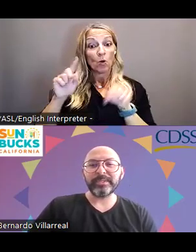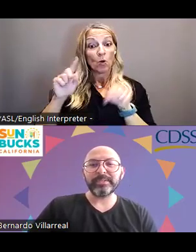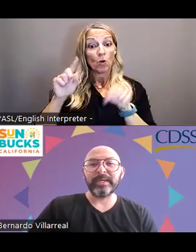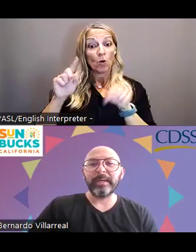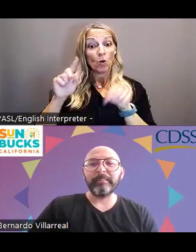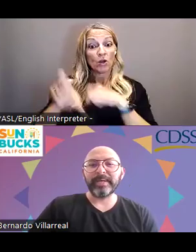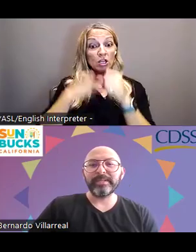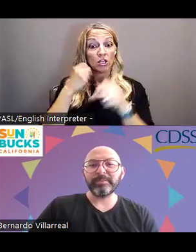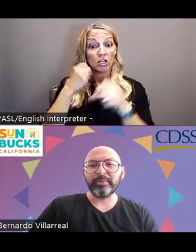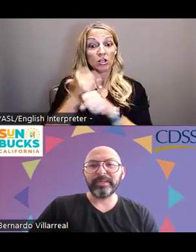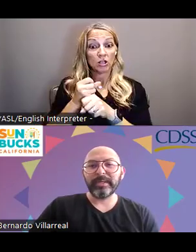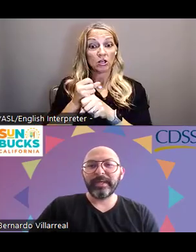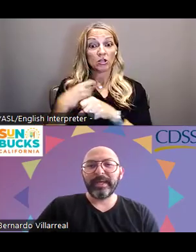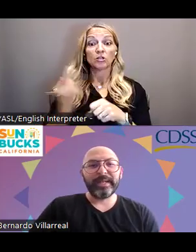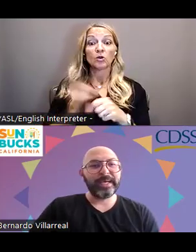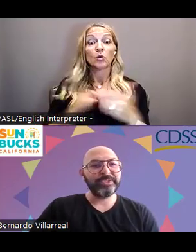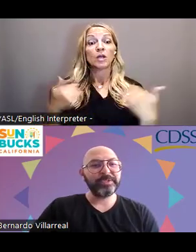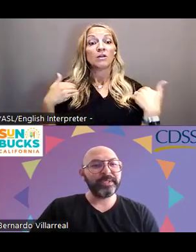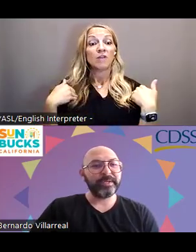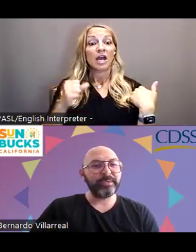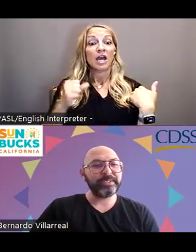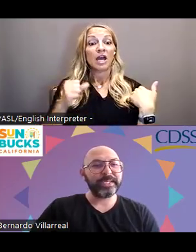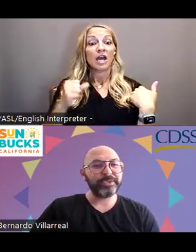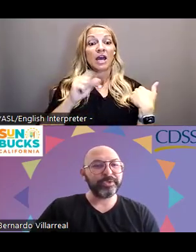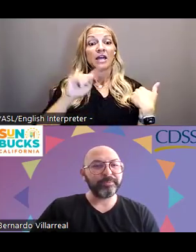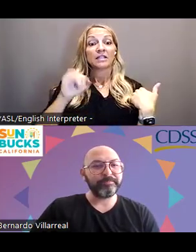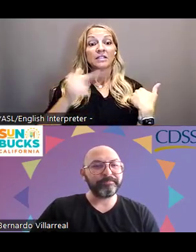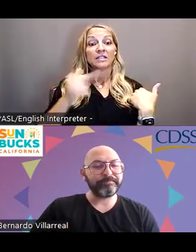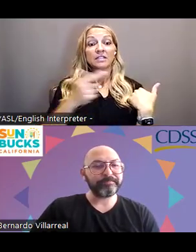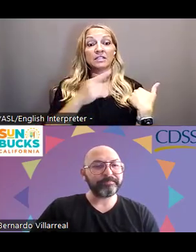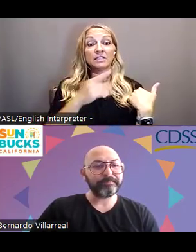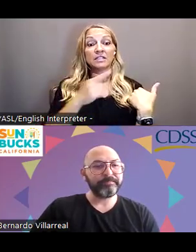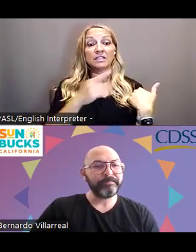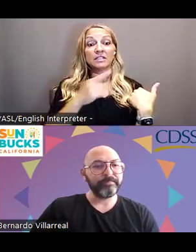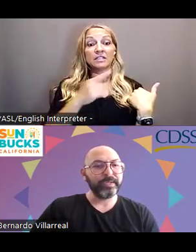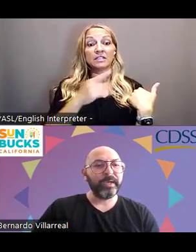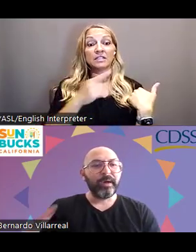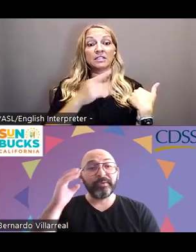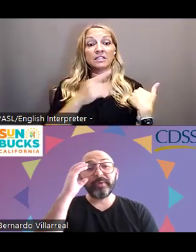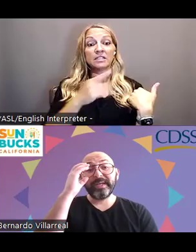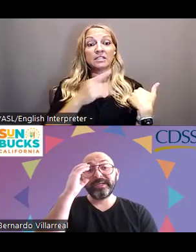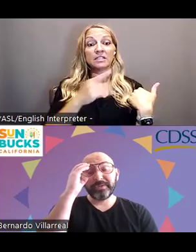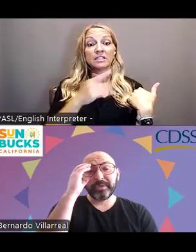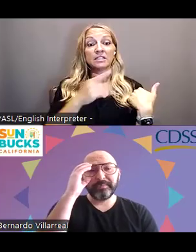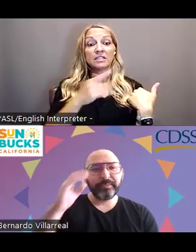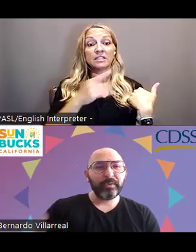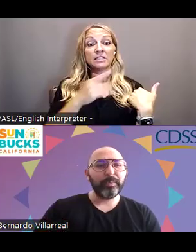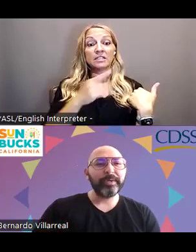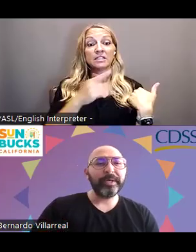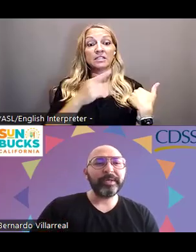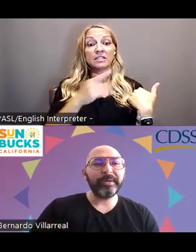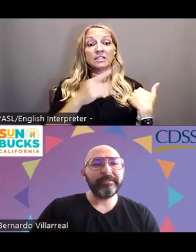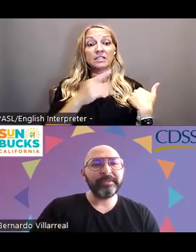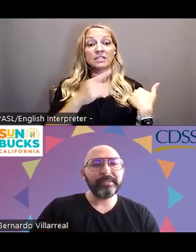1 issuances by this point and had just begun with stage 2. On the right-hand